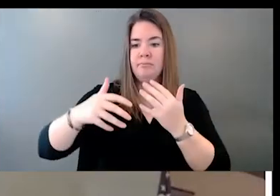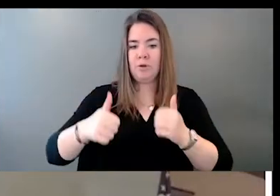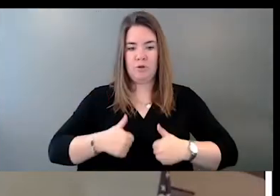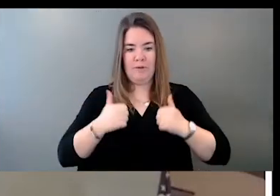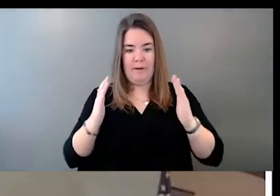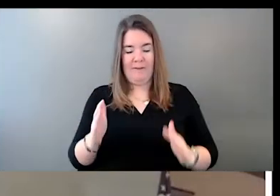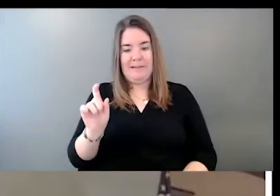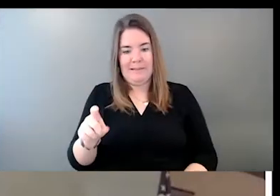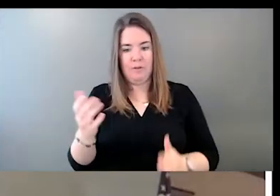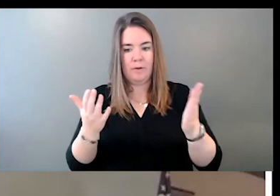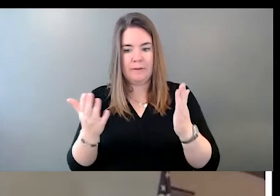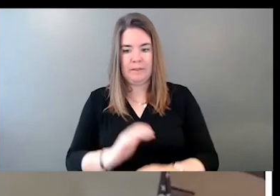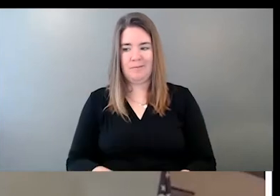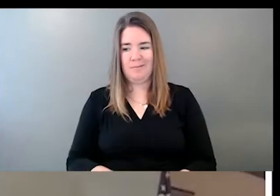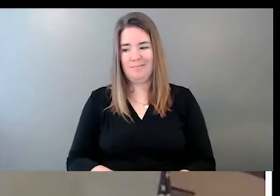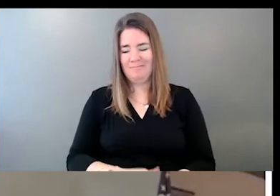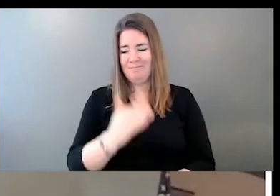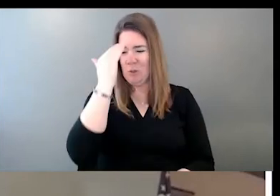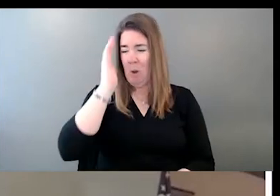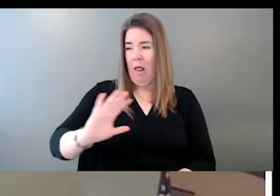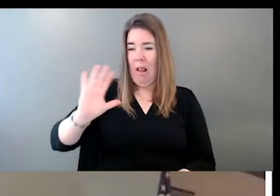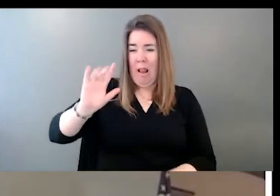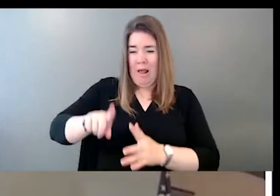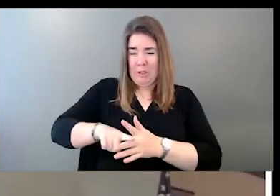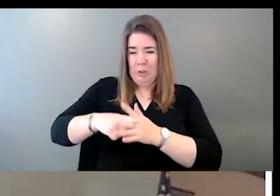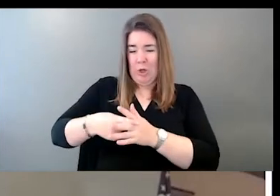In the early days of the pandemic, ODVN, in